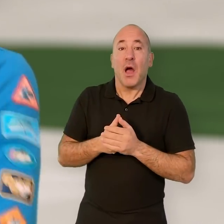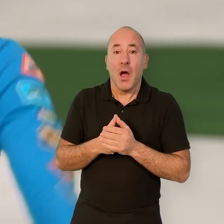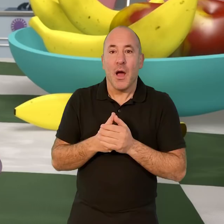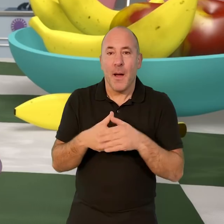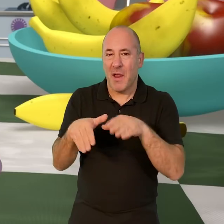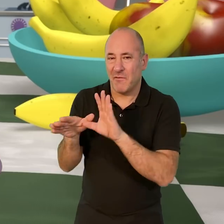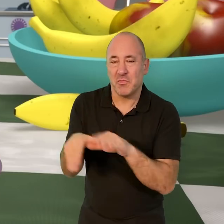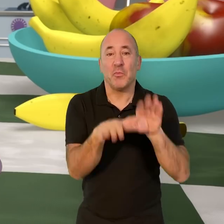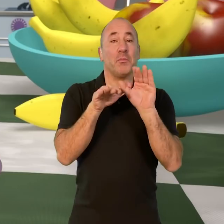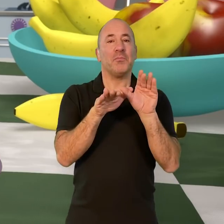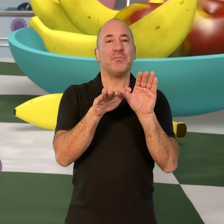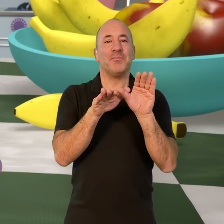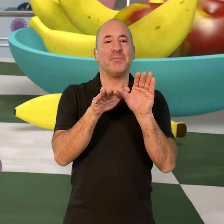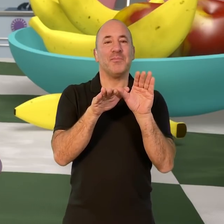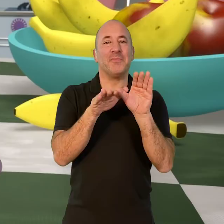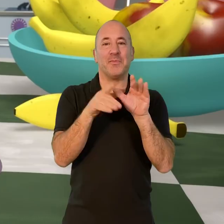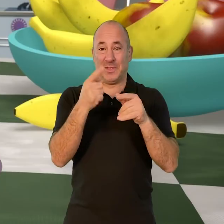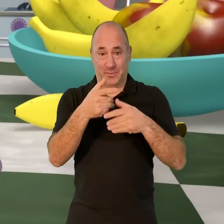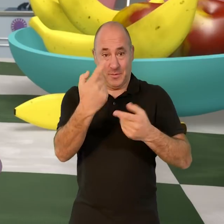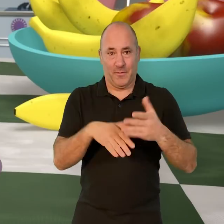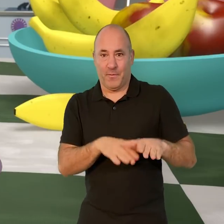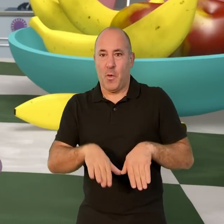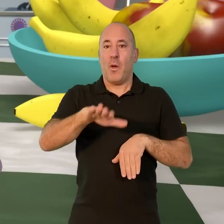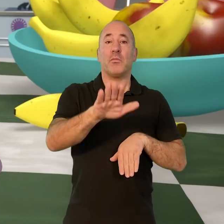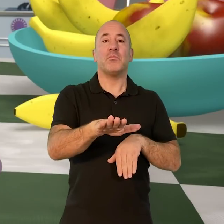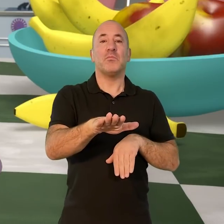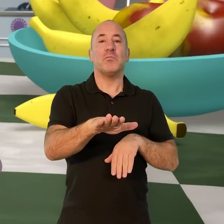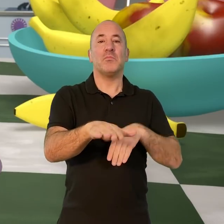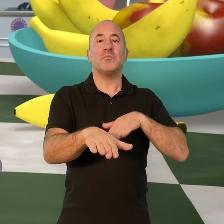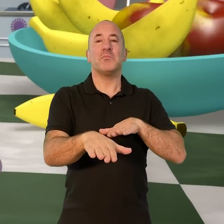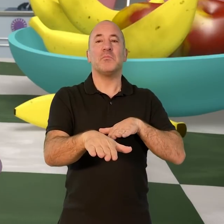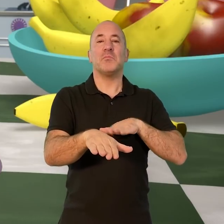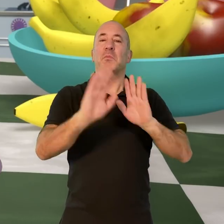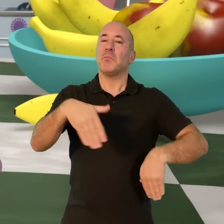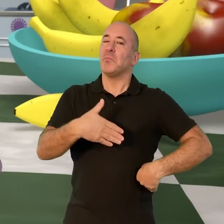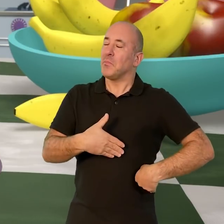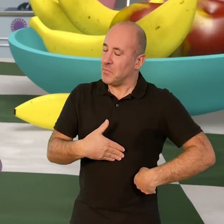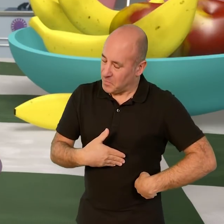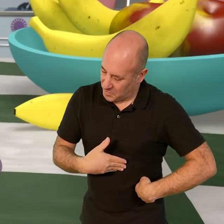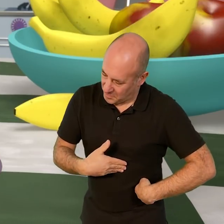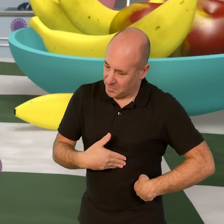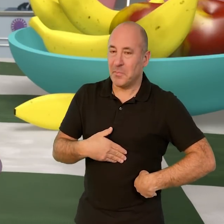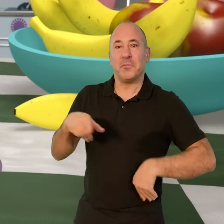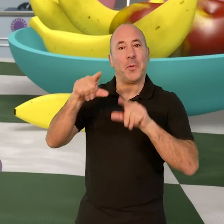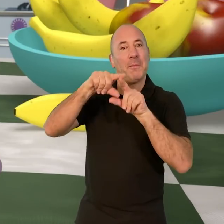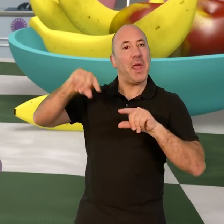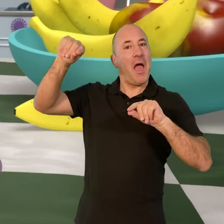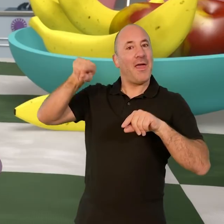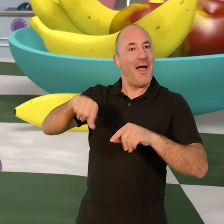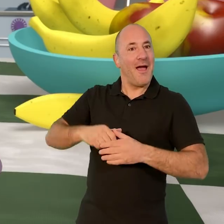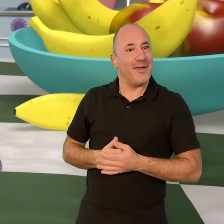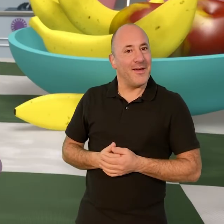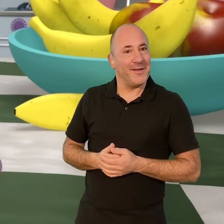command." And the butterfly stands up. It takes 1 foot forward and it bows very deeply